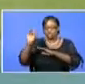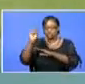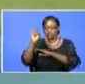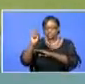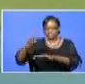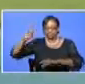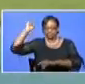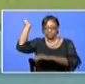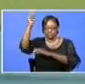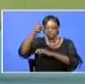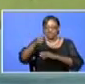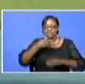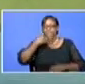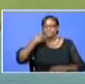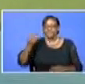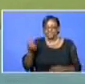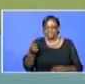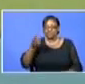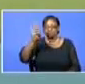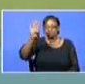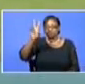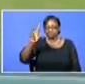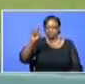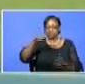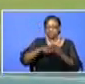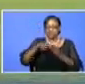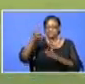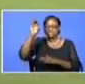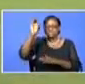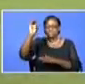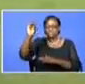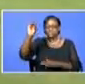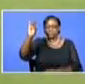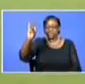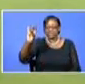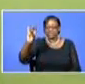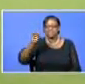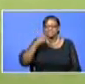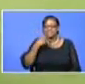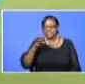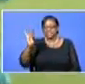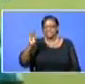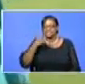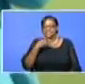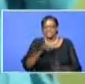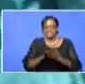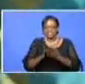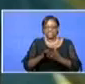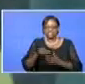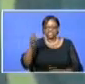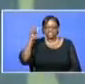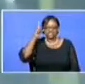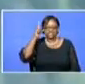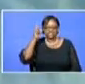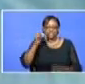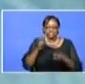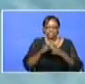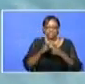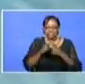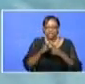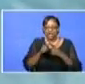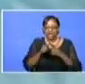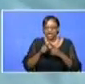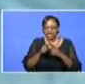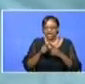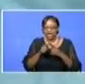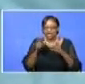throw with a personal best of 43.08. She says it was a result of listening to her coach. My coach was telling me a little